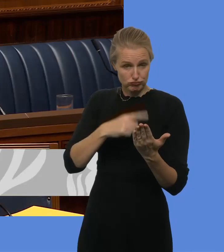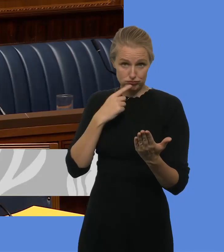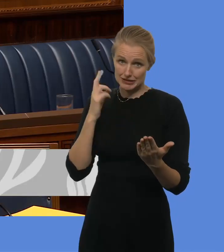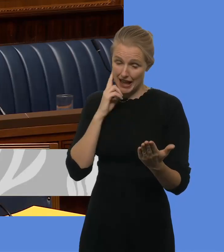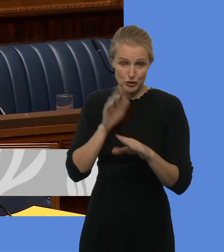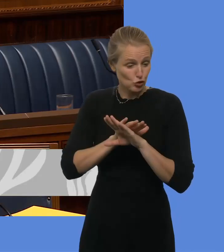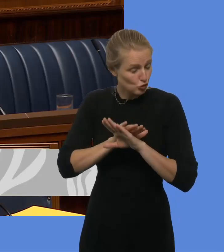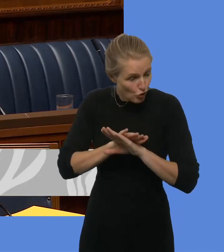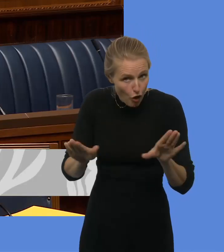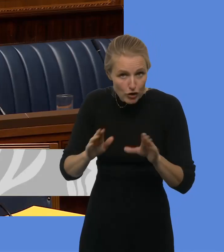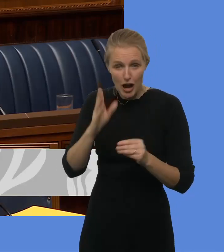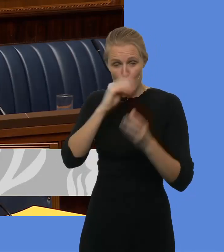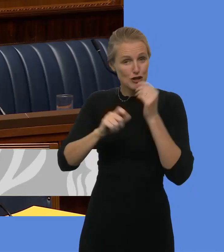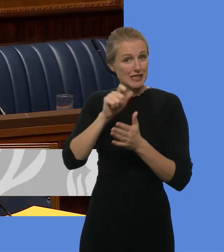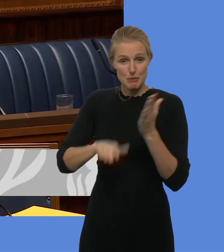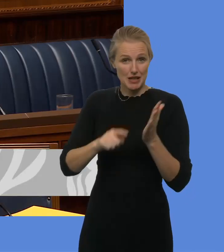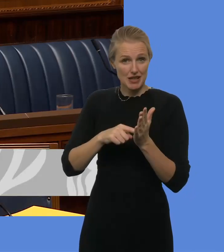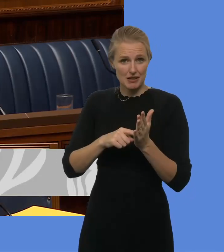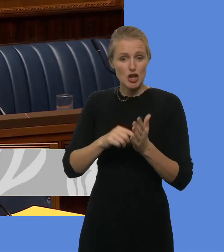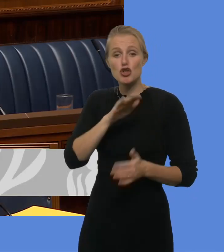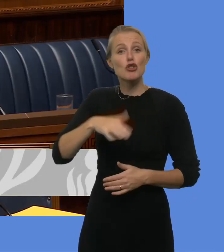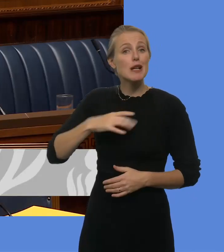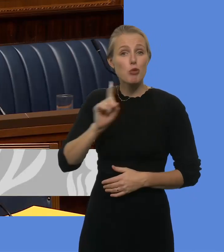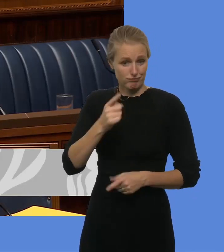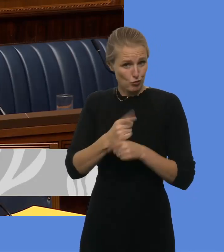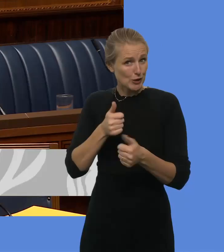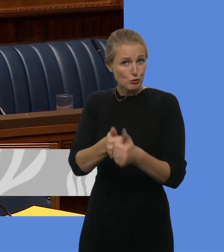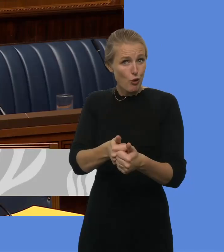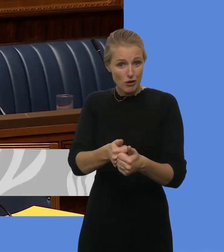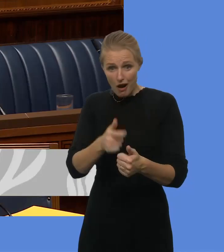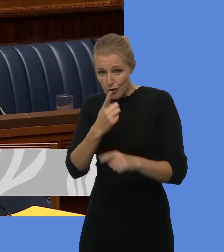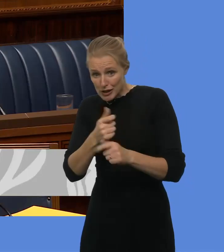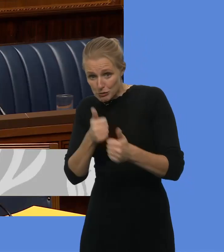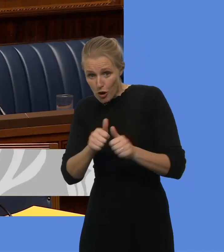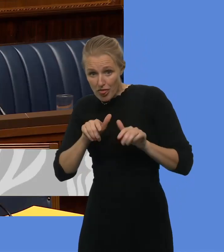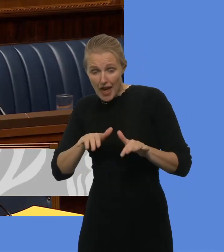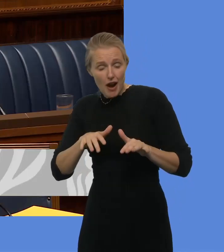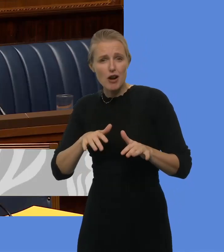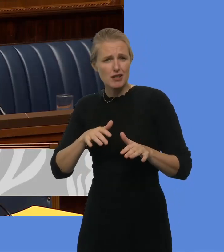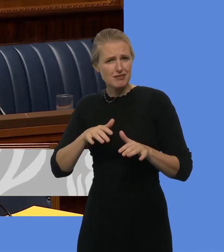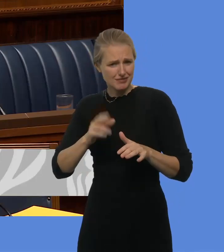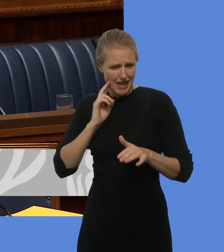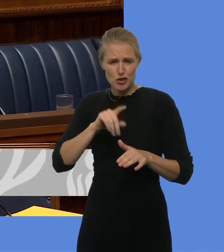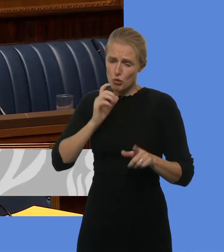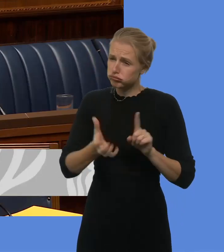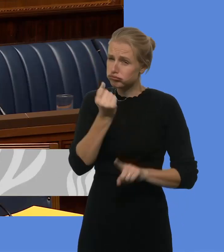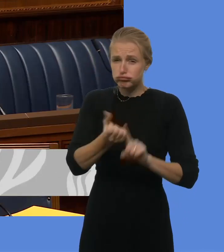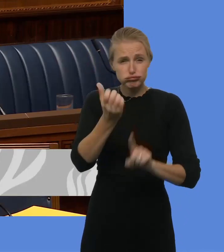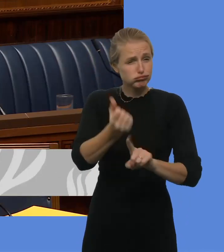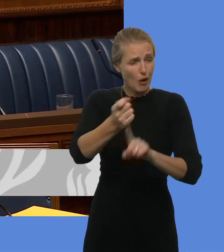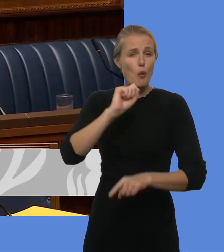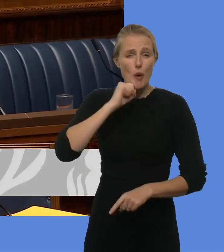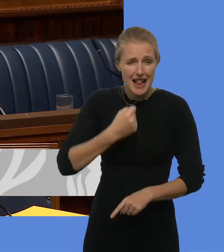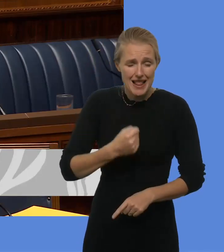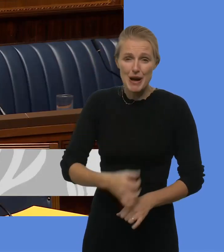others have said, and given the right support, deaf children can make the same progress as hearing children of similar cognitive ability. However, many deaf